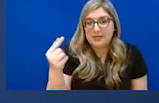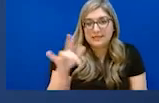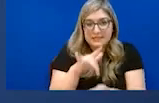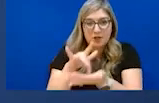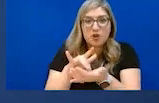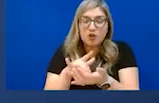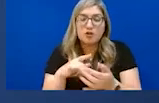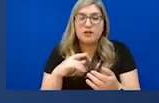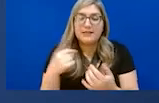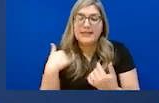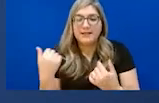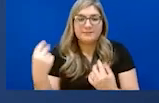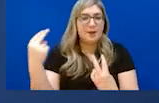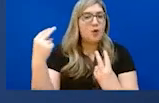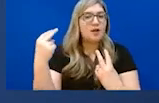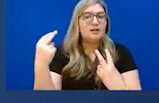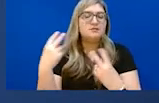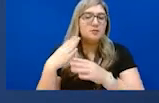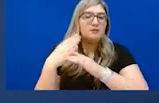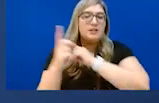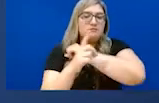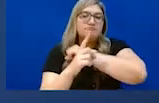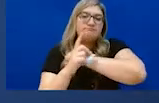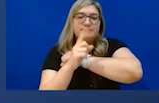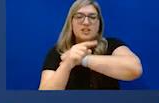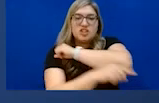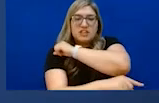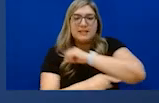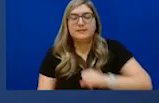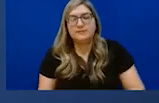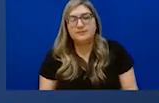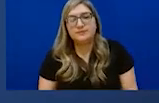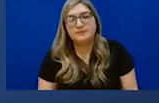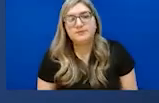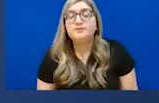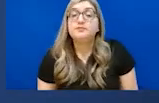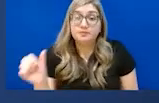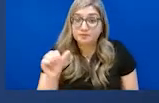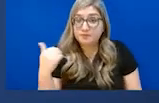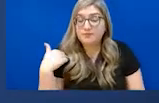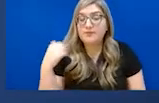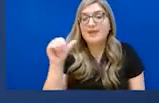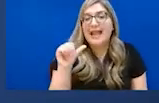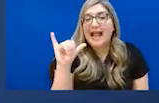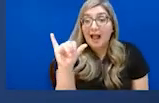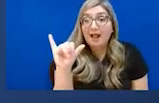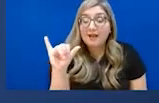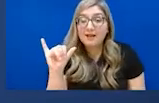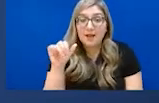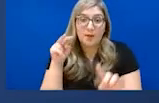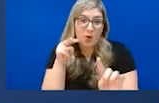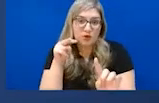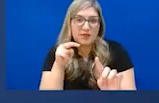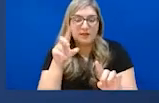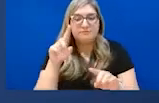use AI proctoring, which we do have some licenses for that. There's several choices that